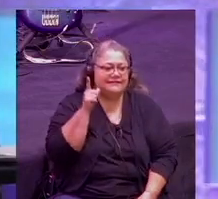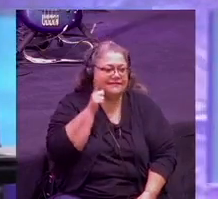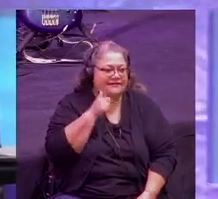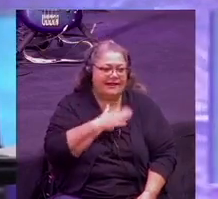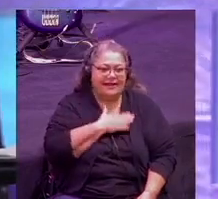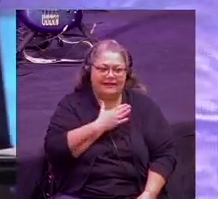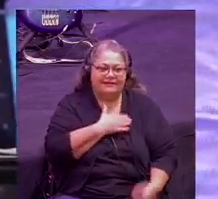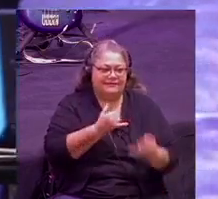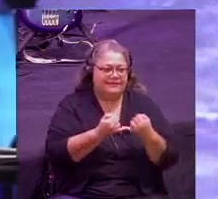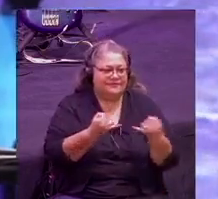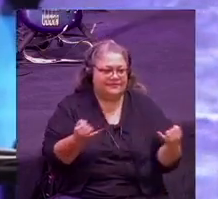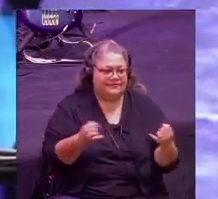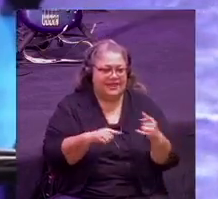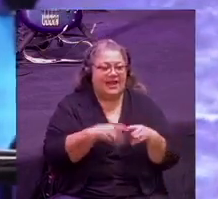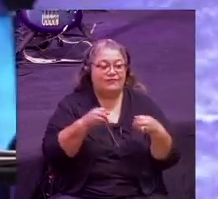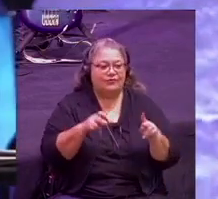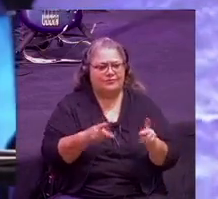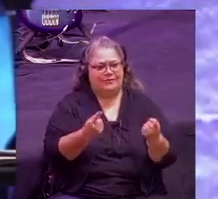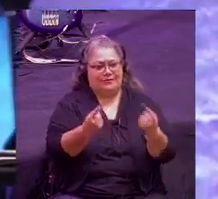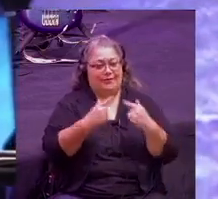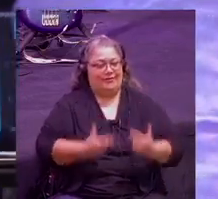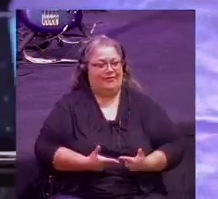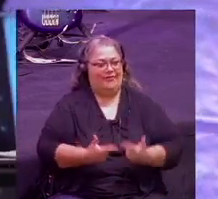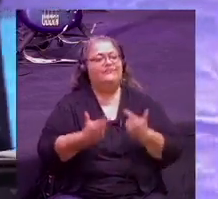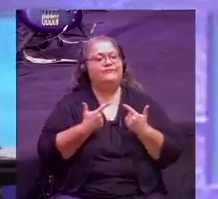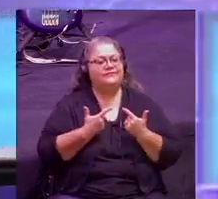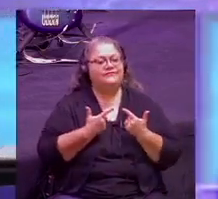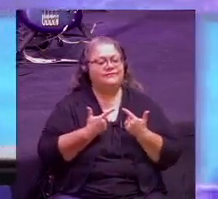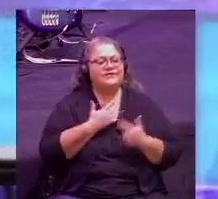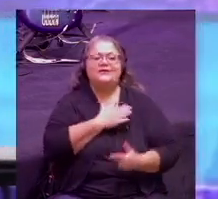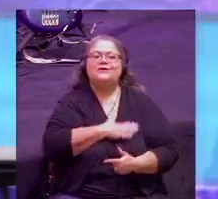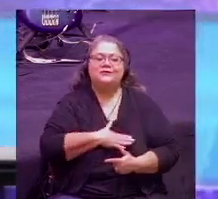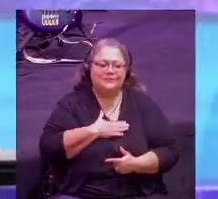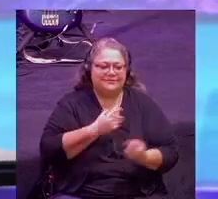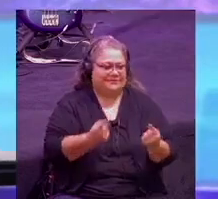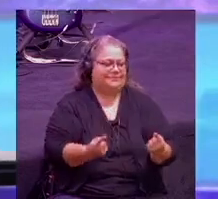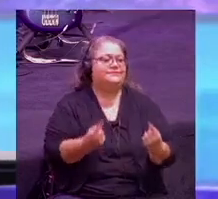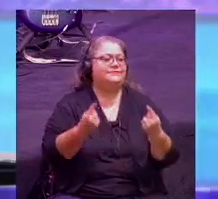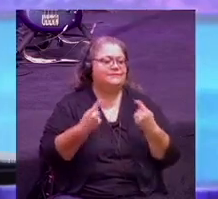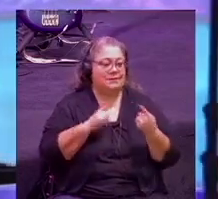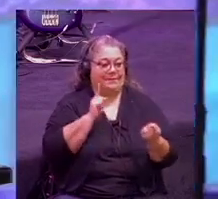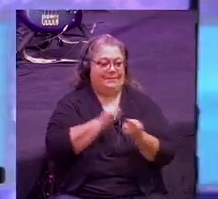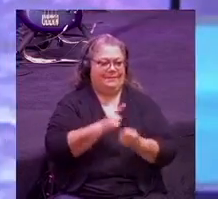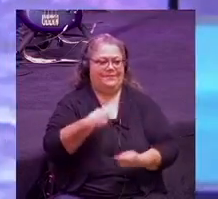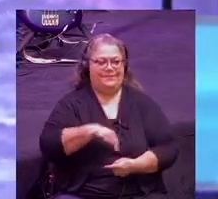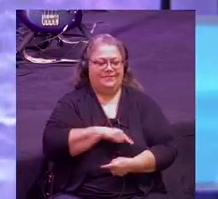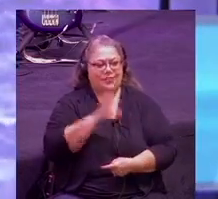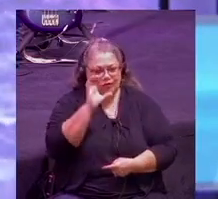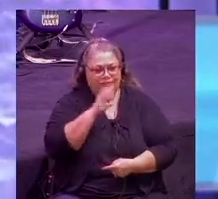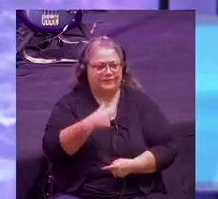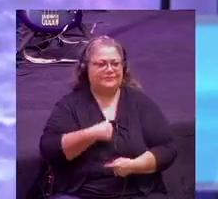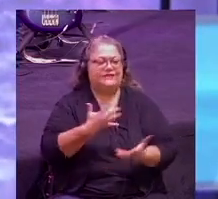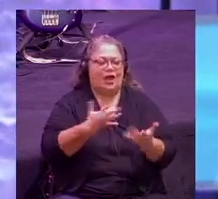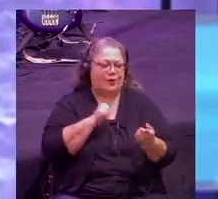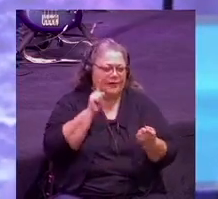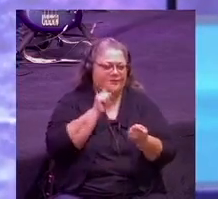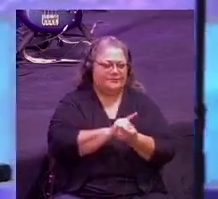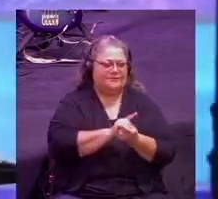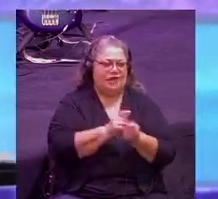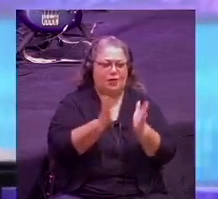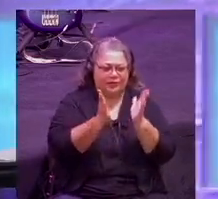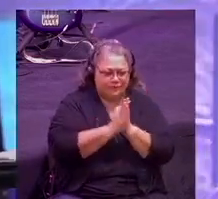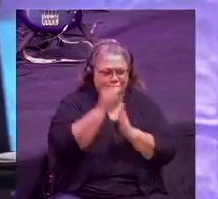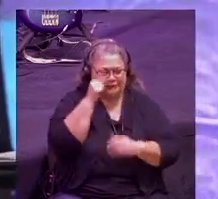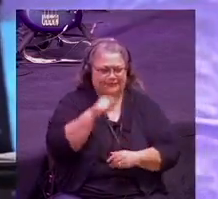ever get an opportunity to come to a live service, I hope you will. Come and meet me. Look me up because I want to meet you. I want to pray for